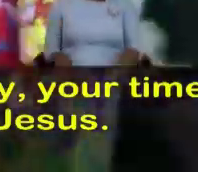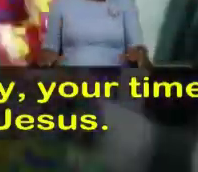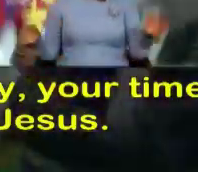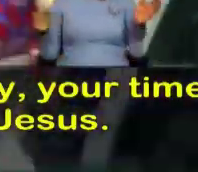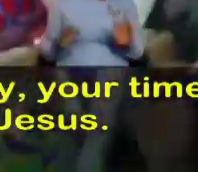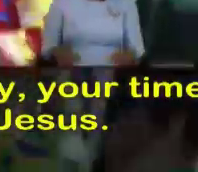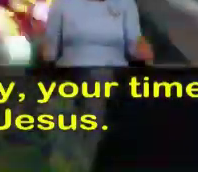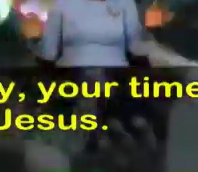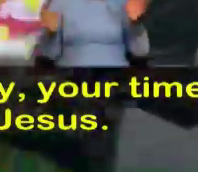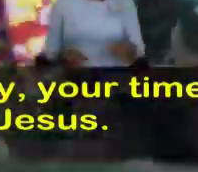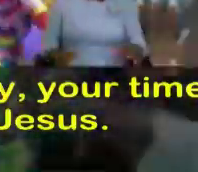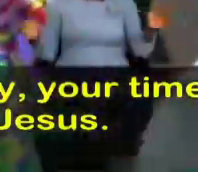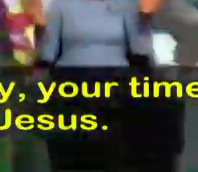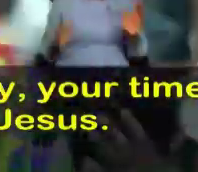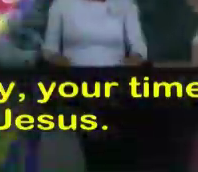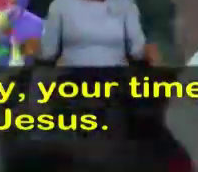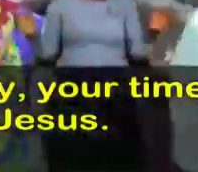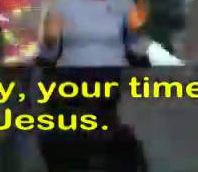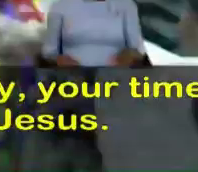Jesus.